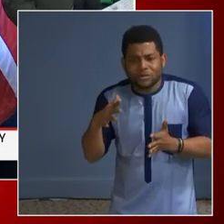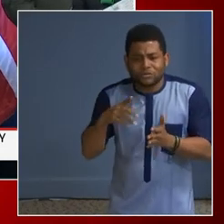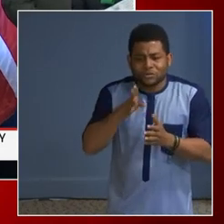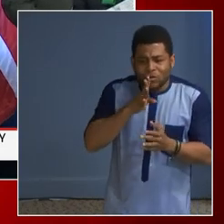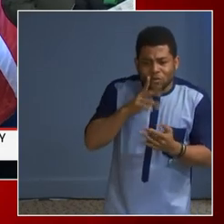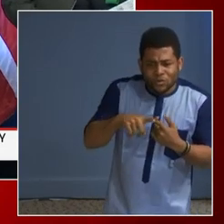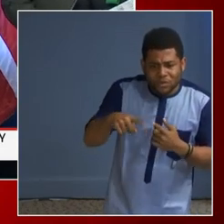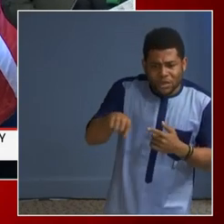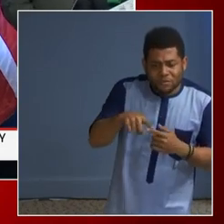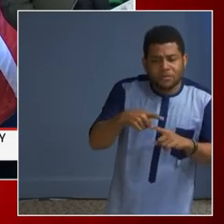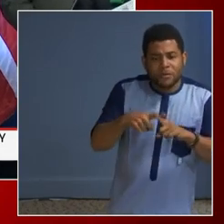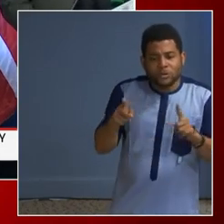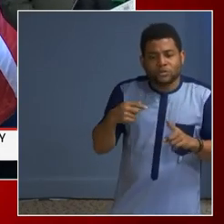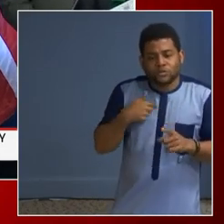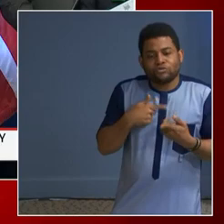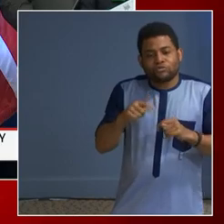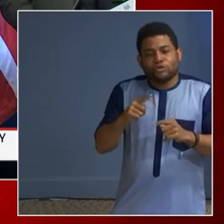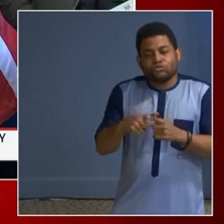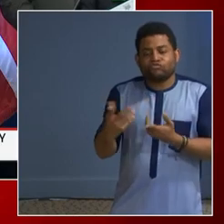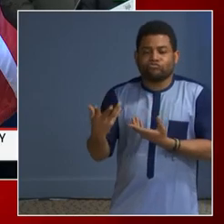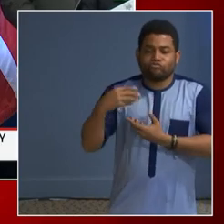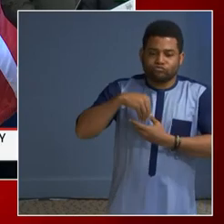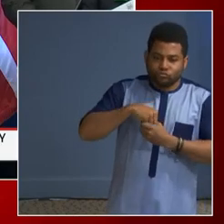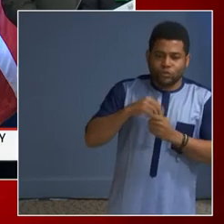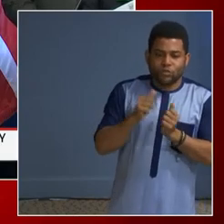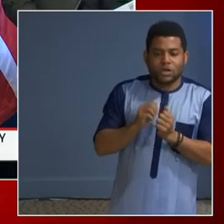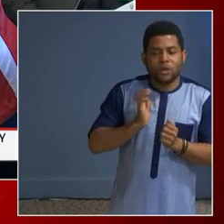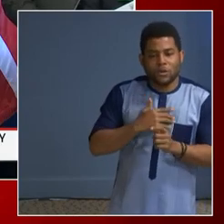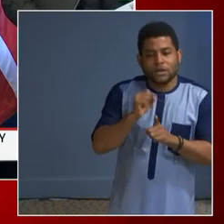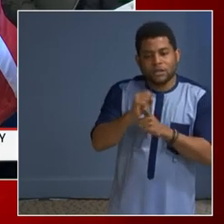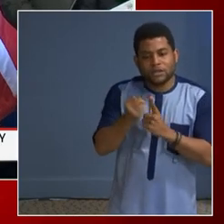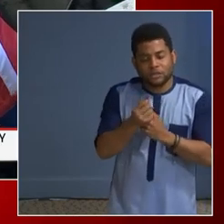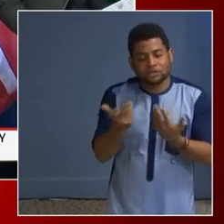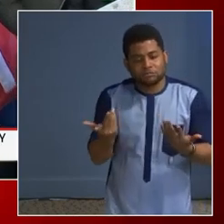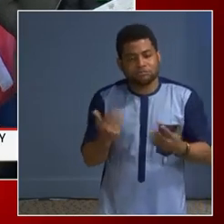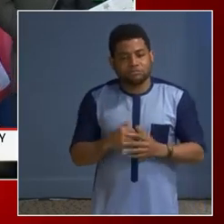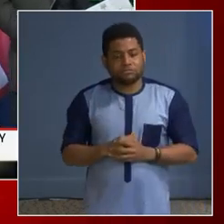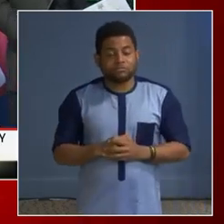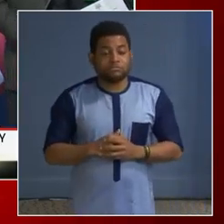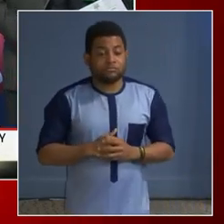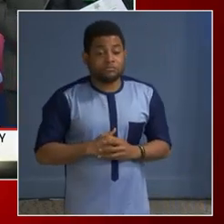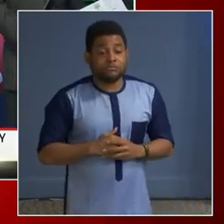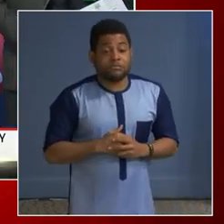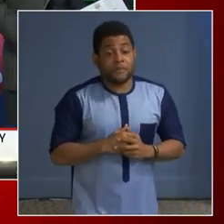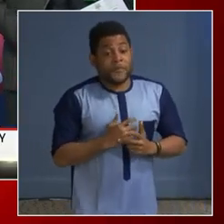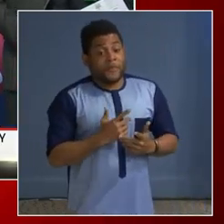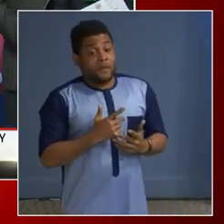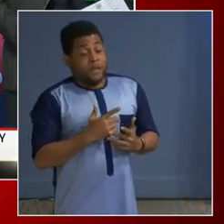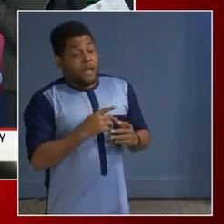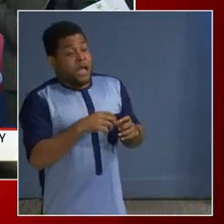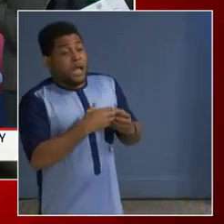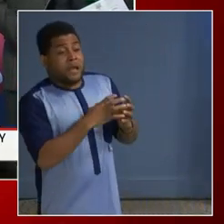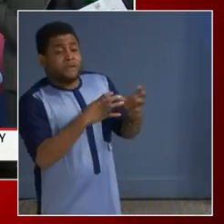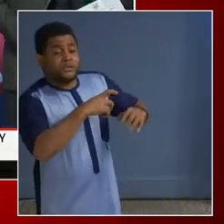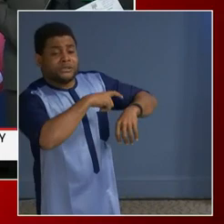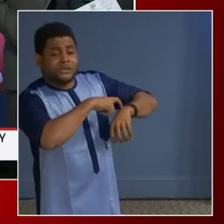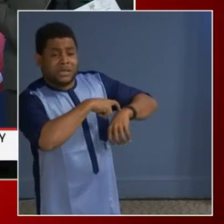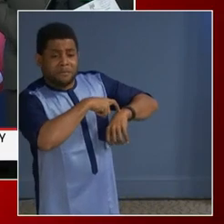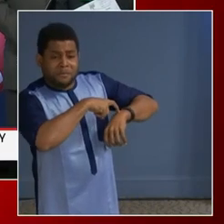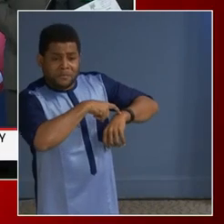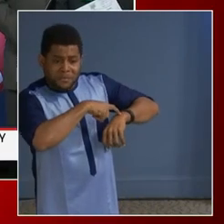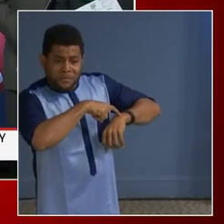amplifying those investigations and interviews with those witnesses. How much time was saved by your detective seeing this post on social media and doing